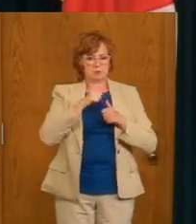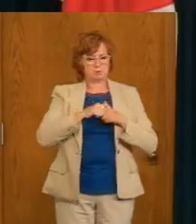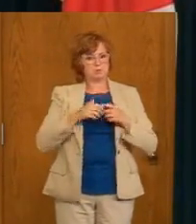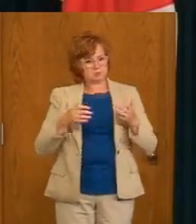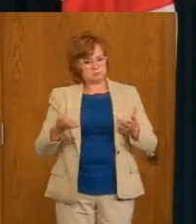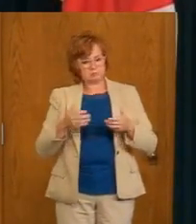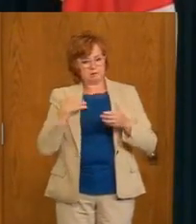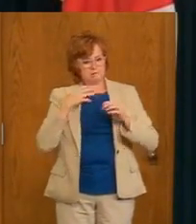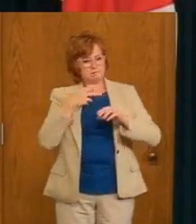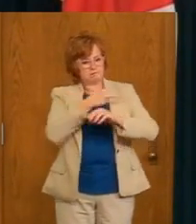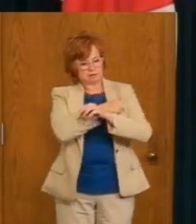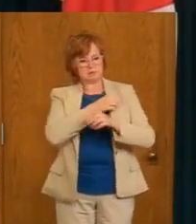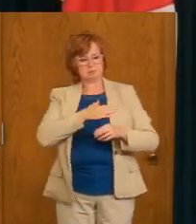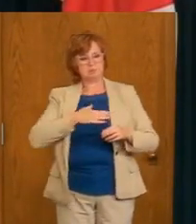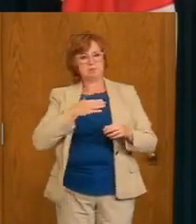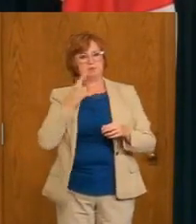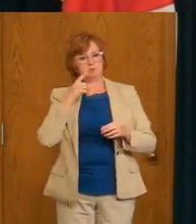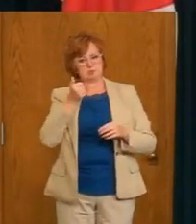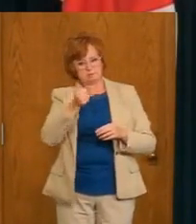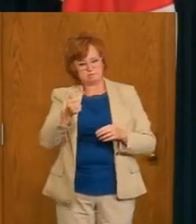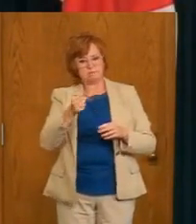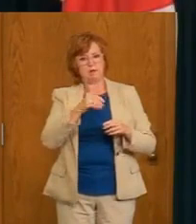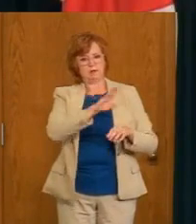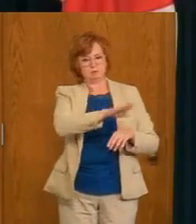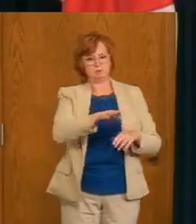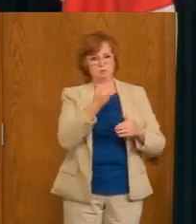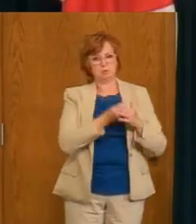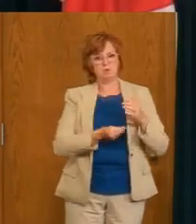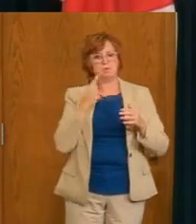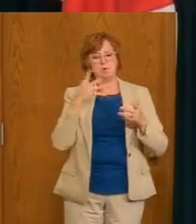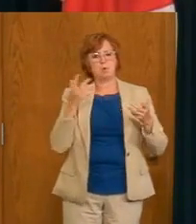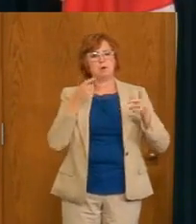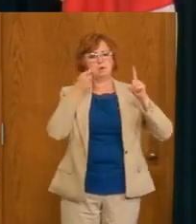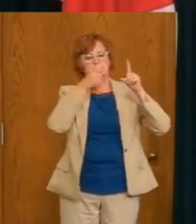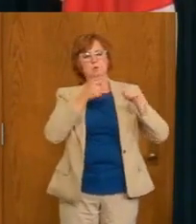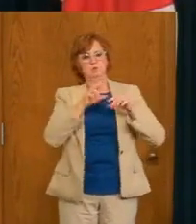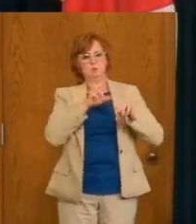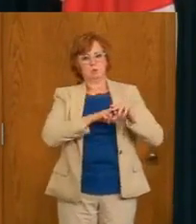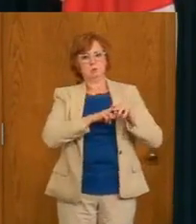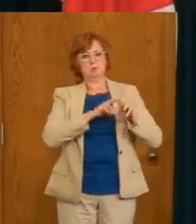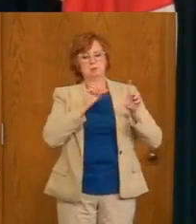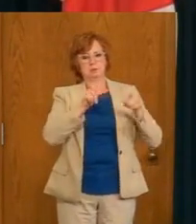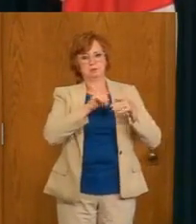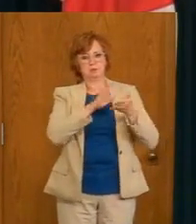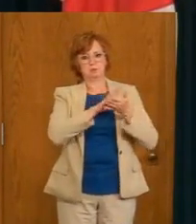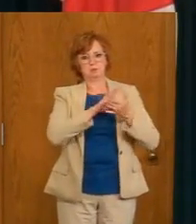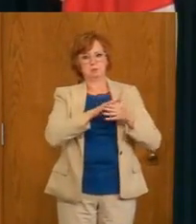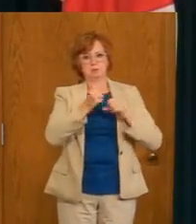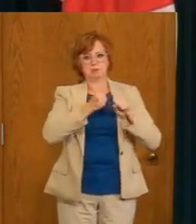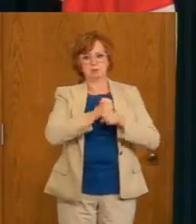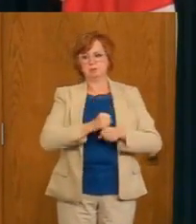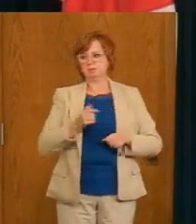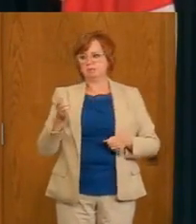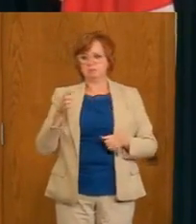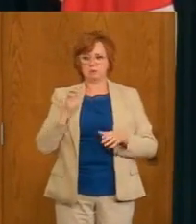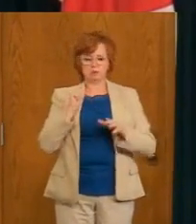concern are covered well by the vaccine, the 70% who are vaccinated, the 70% who are generally